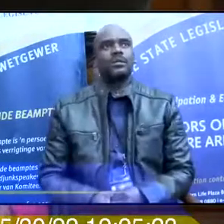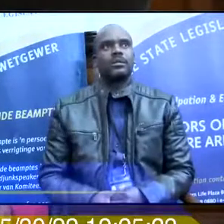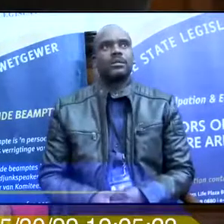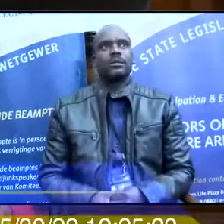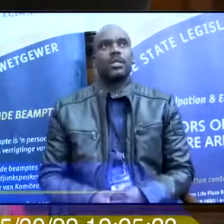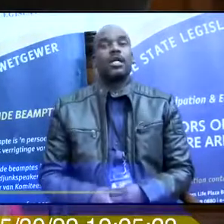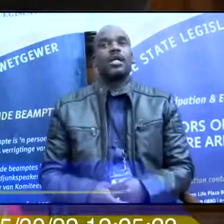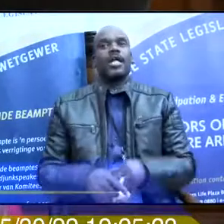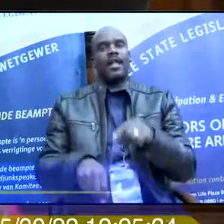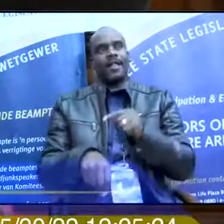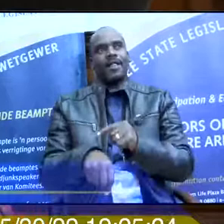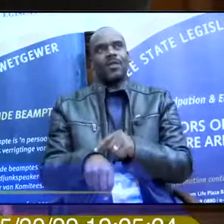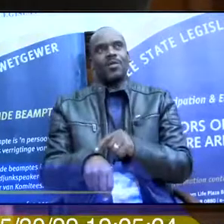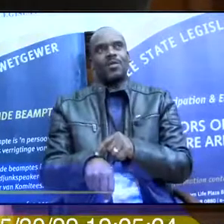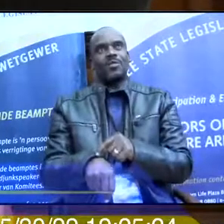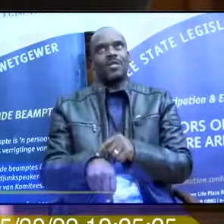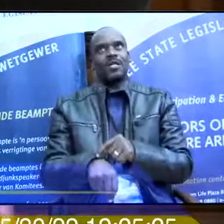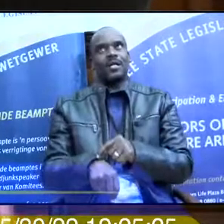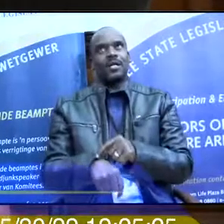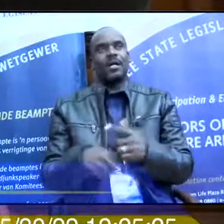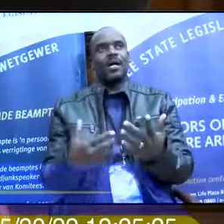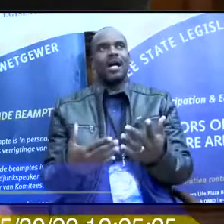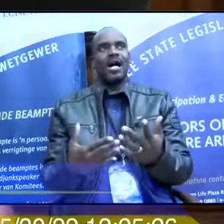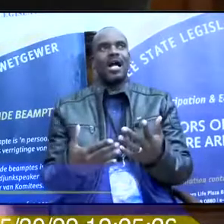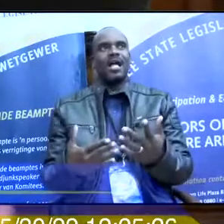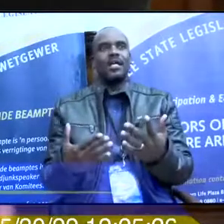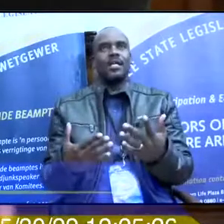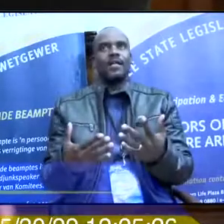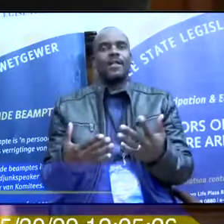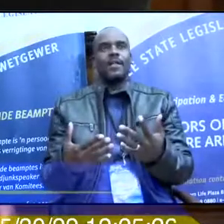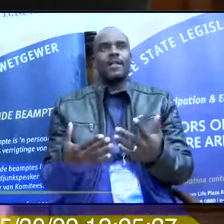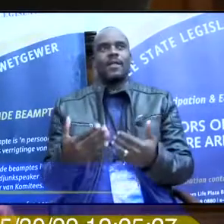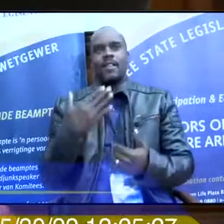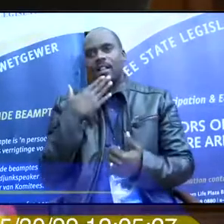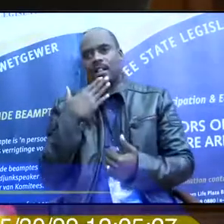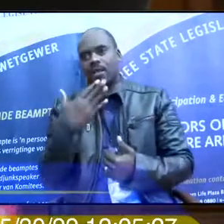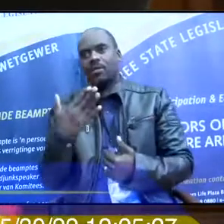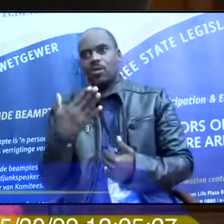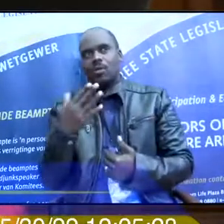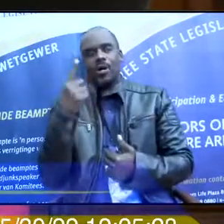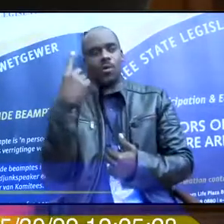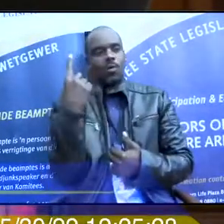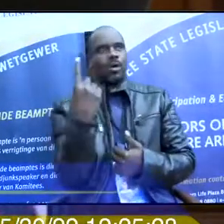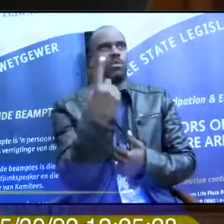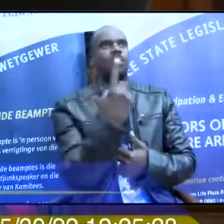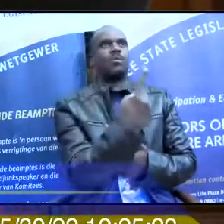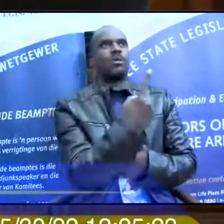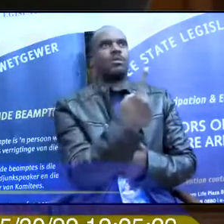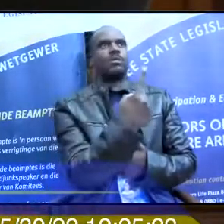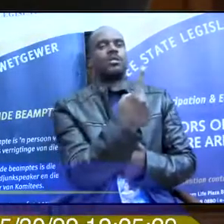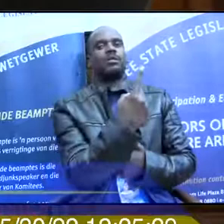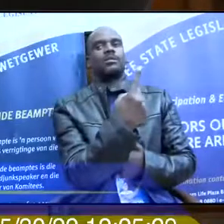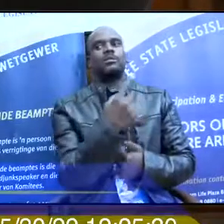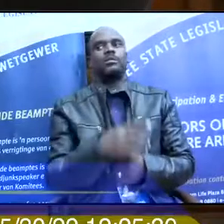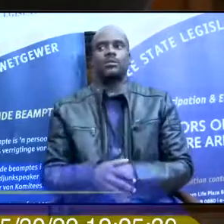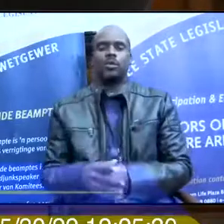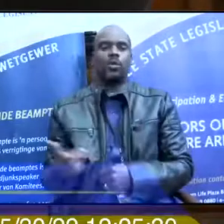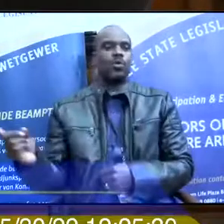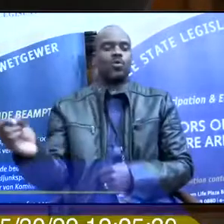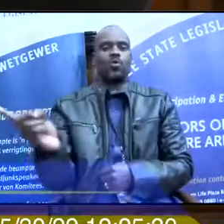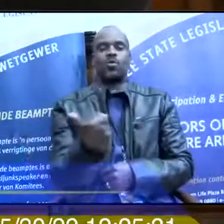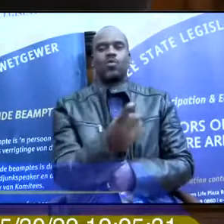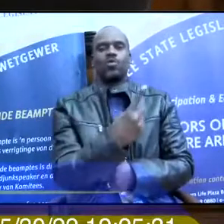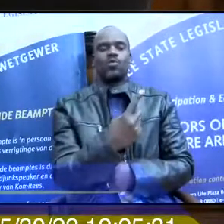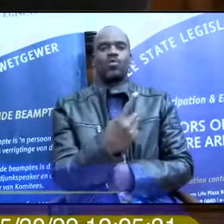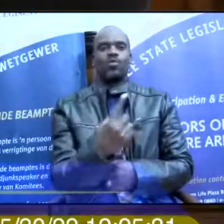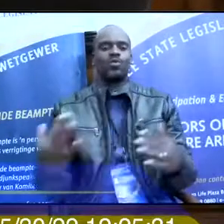opportunity to thank software as well and thank everyone who has participated and